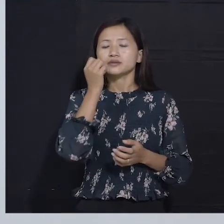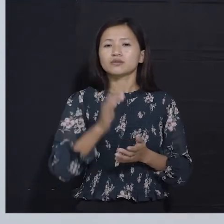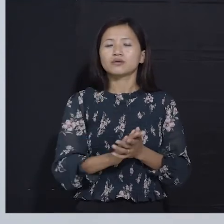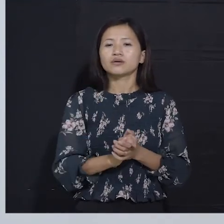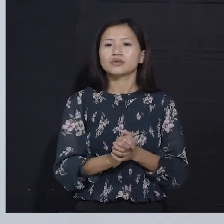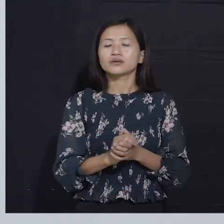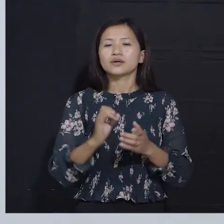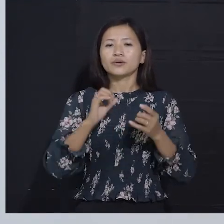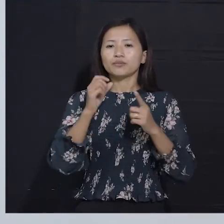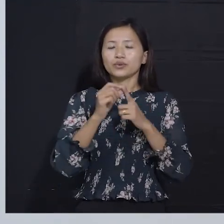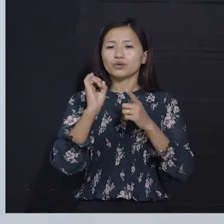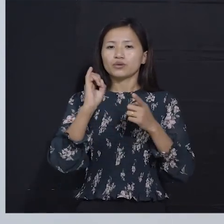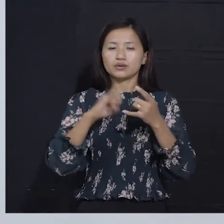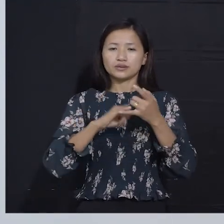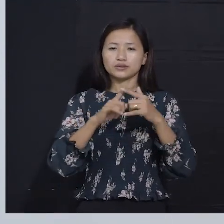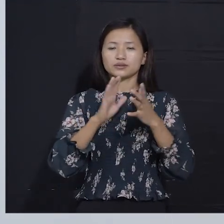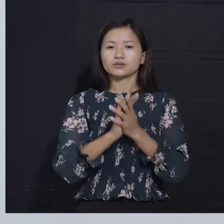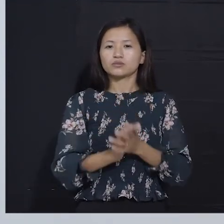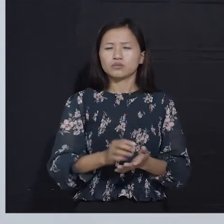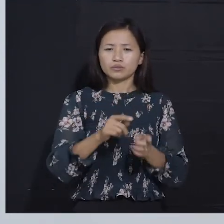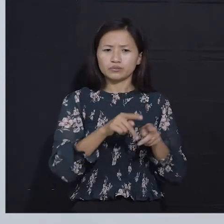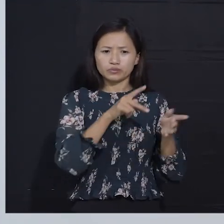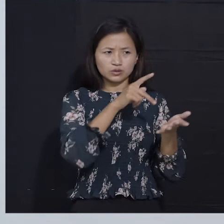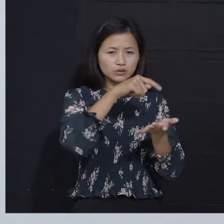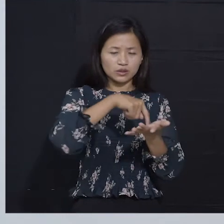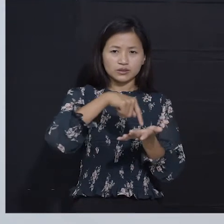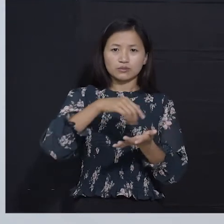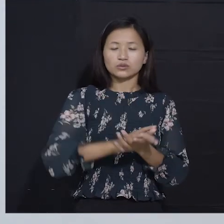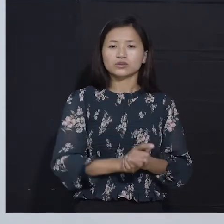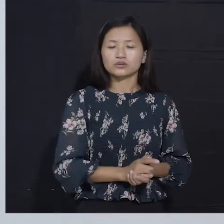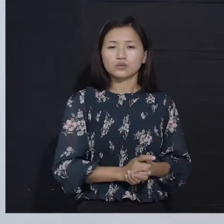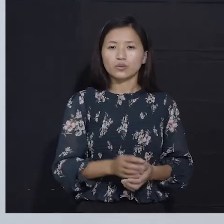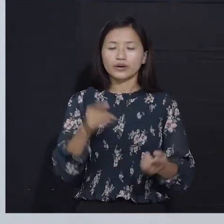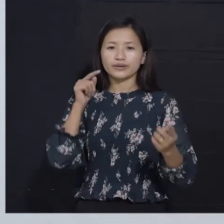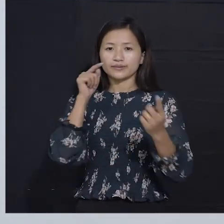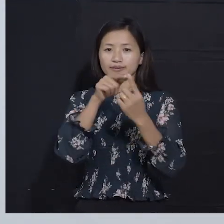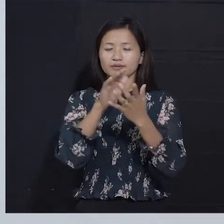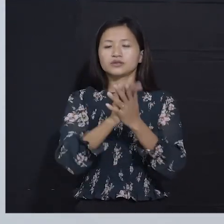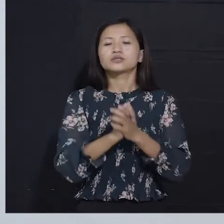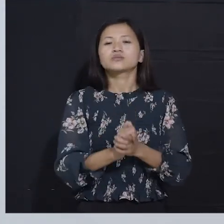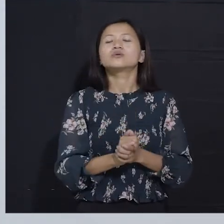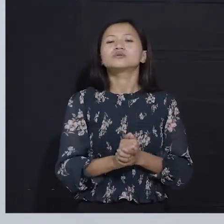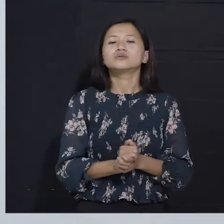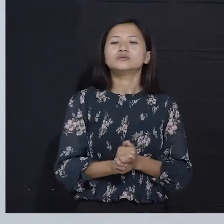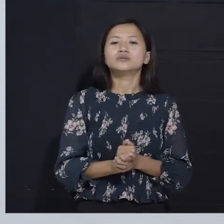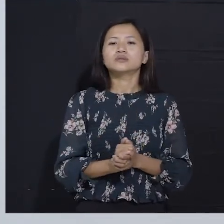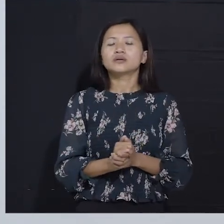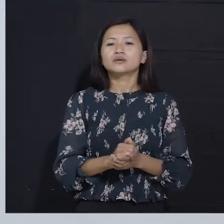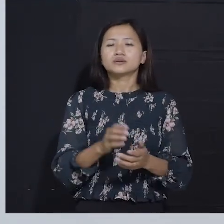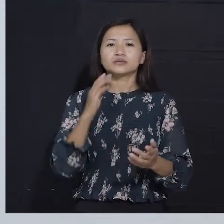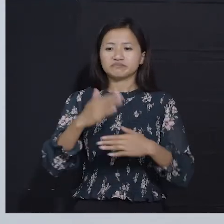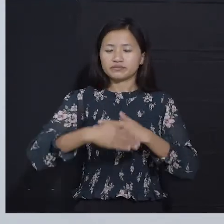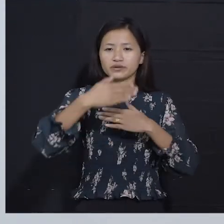ready, P-O-I-S-E-D. He took his position in order to attack the wild pig if it comes. He did not take